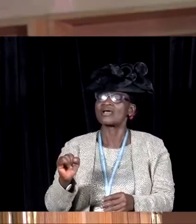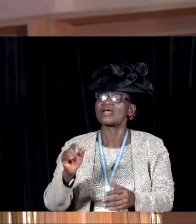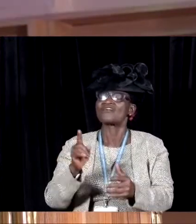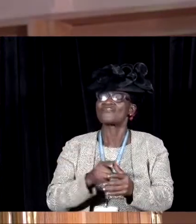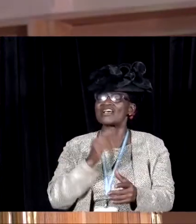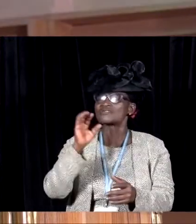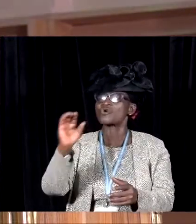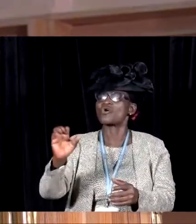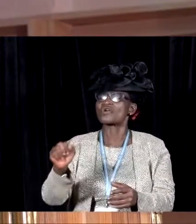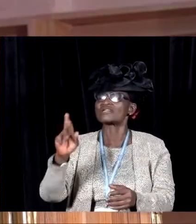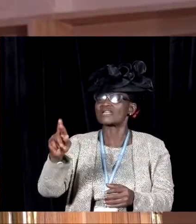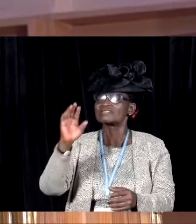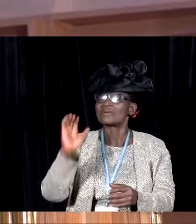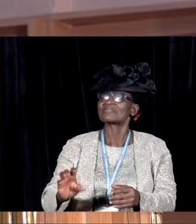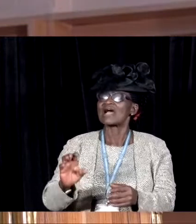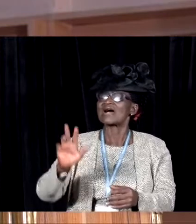chapter 3, verse 6.